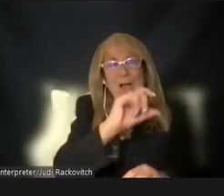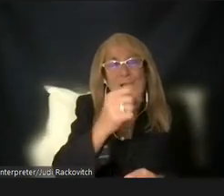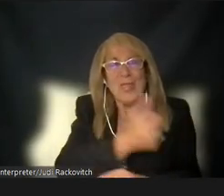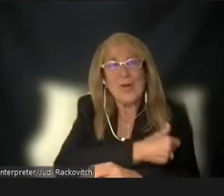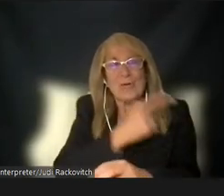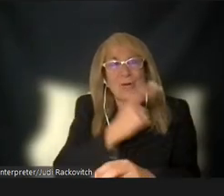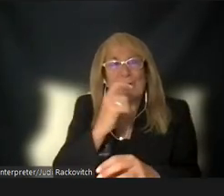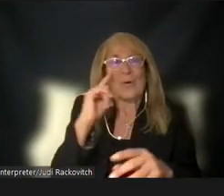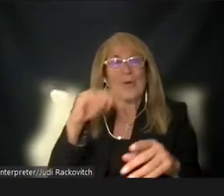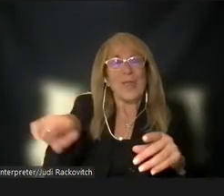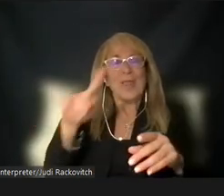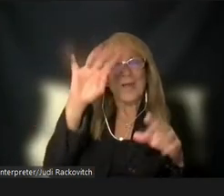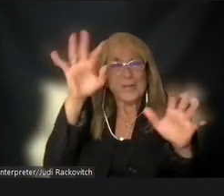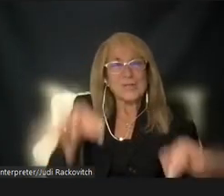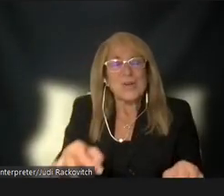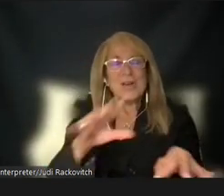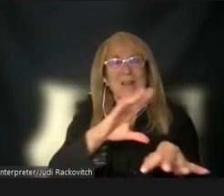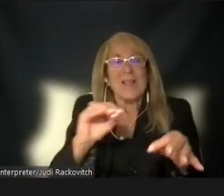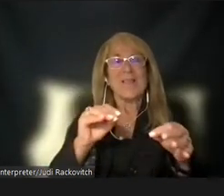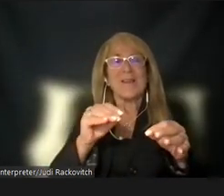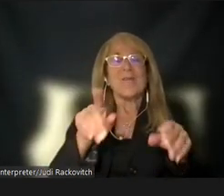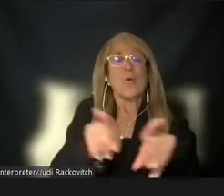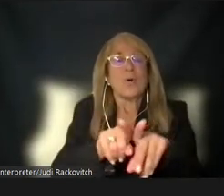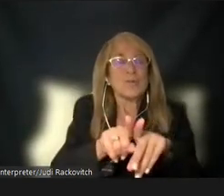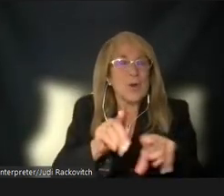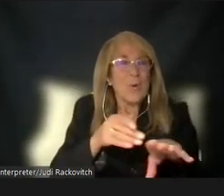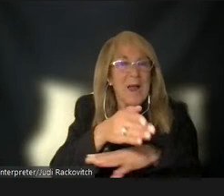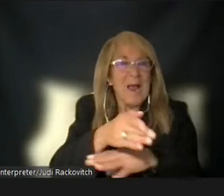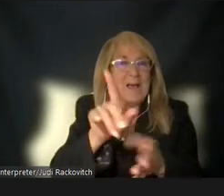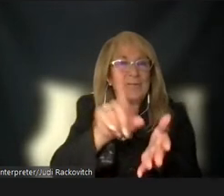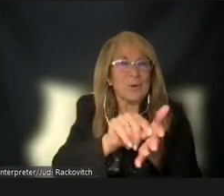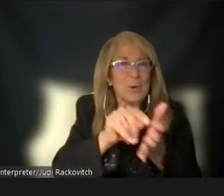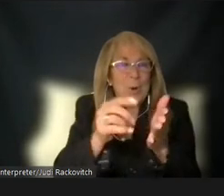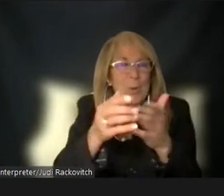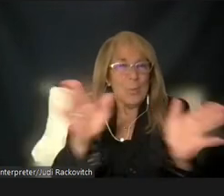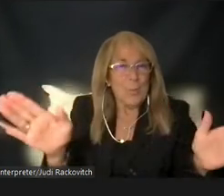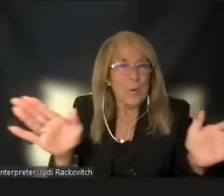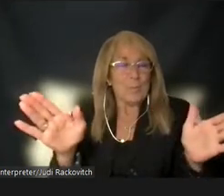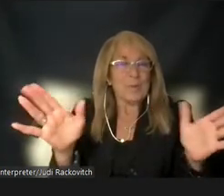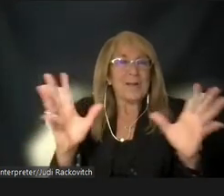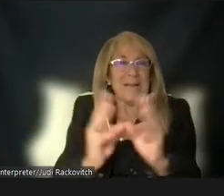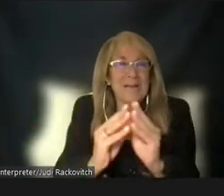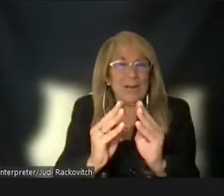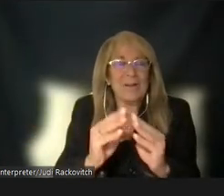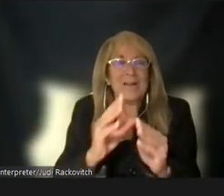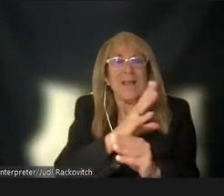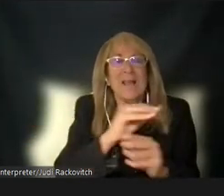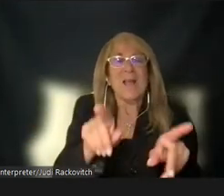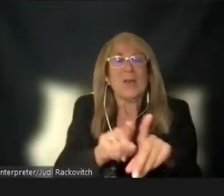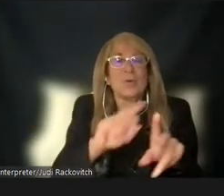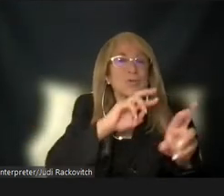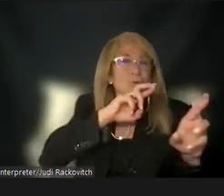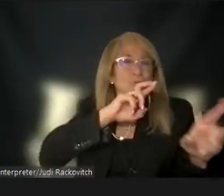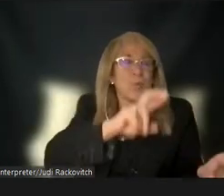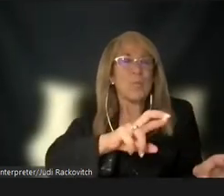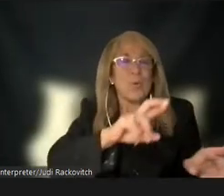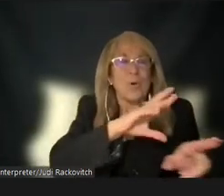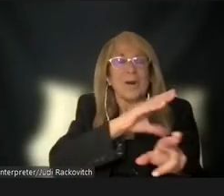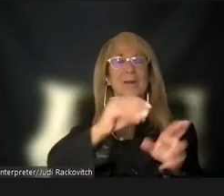the Traffic Mobility Review Board, and after a public hearing. There are mandatory post-implementation reporting and evaluation requirements.